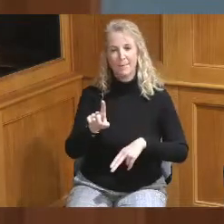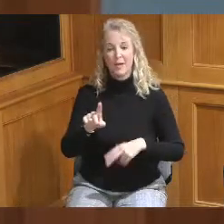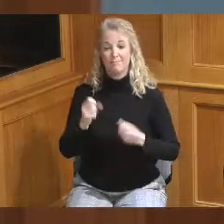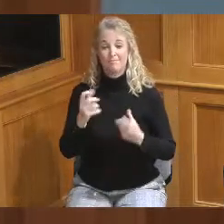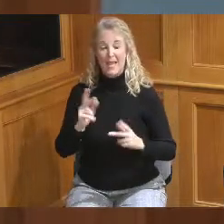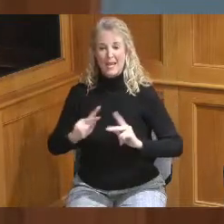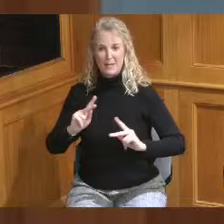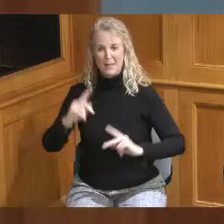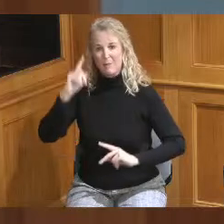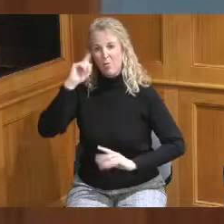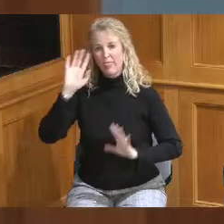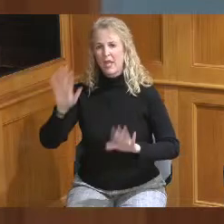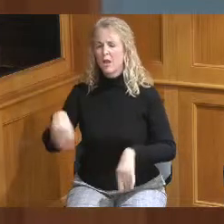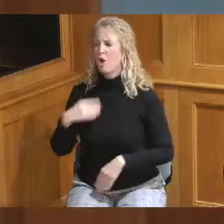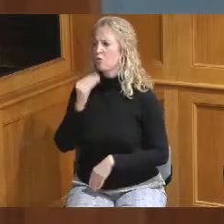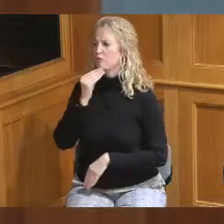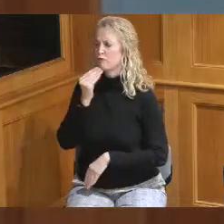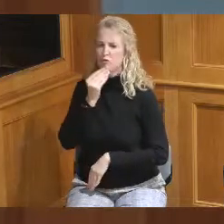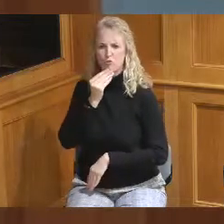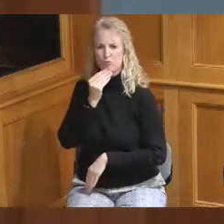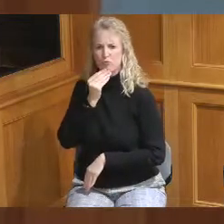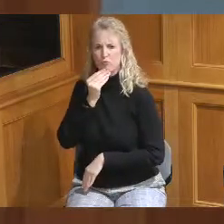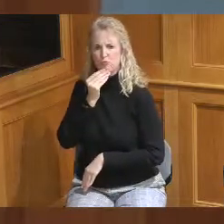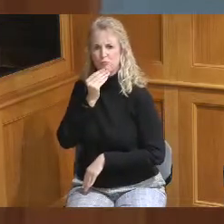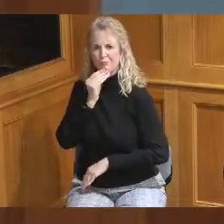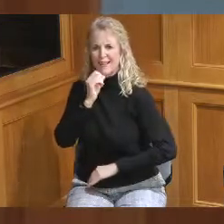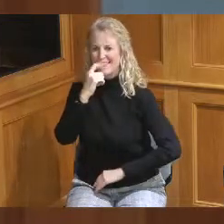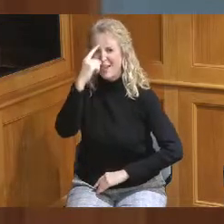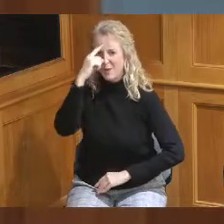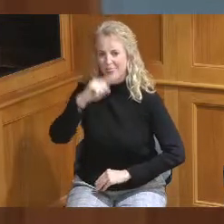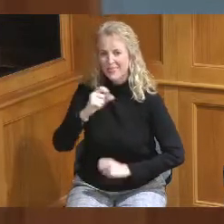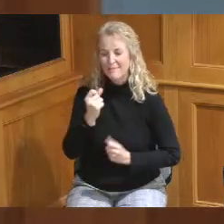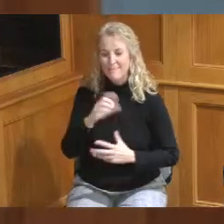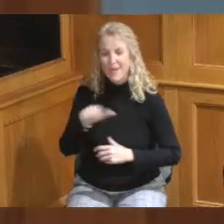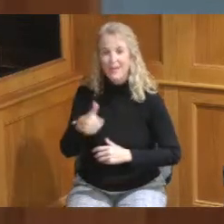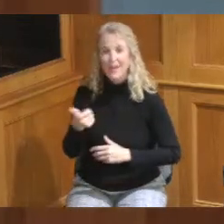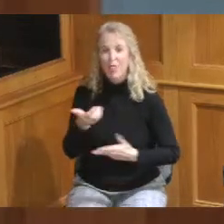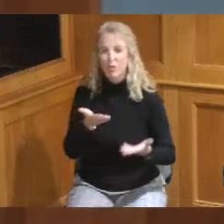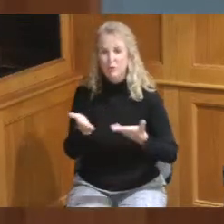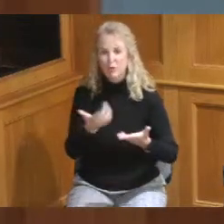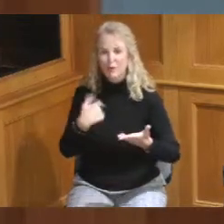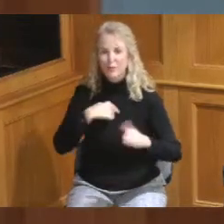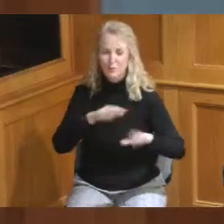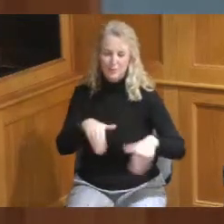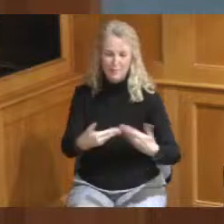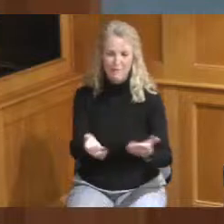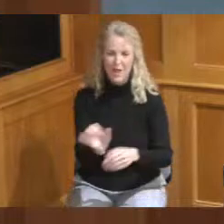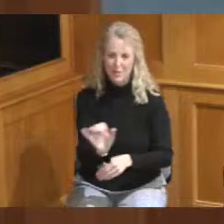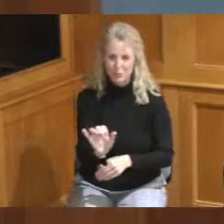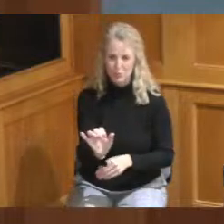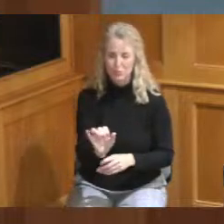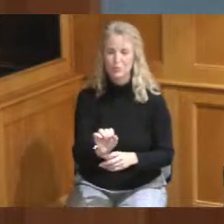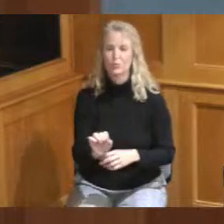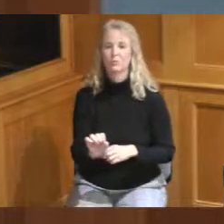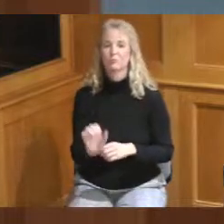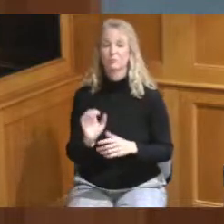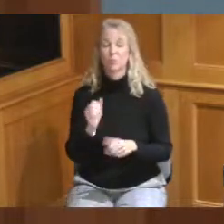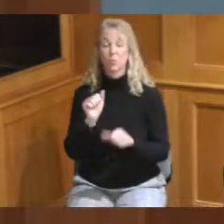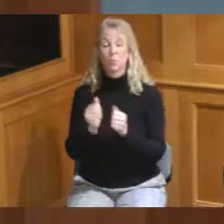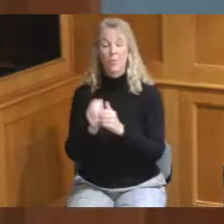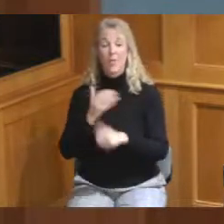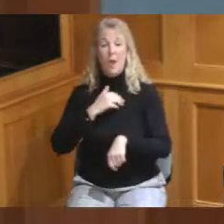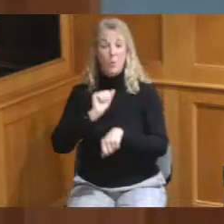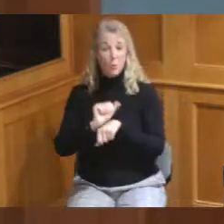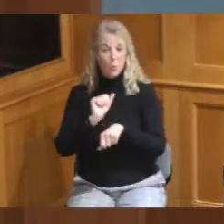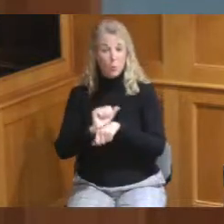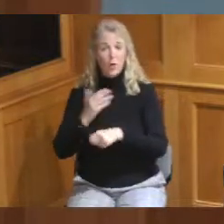people think about just food services. They don't think about all of the other wraparound services that are very important to the work that we do and the support that we